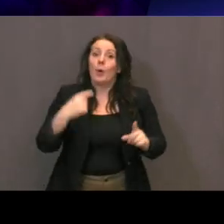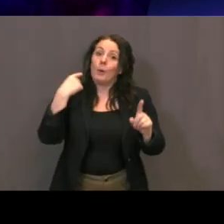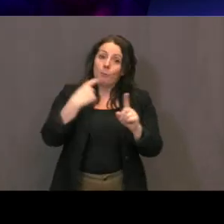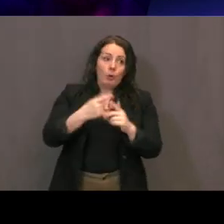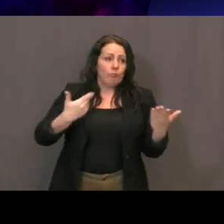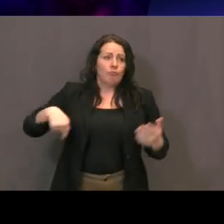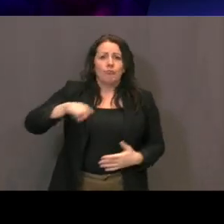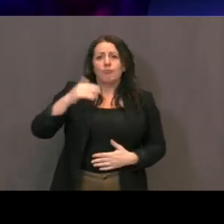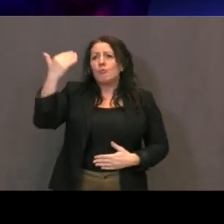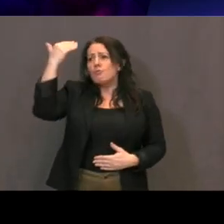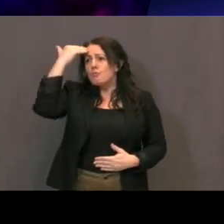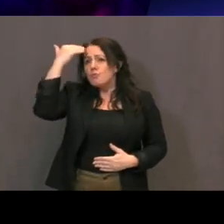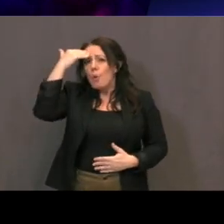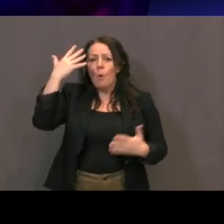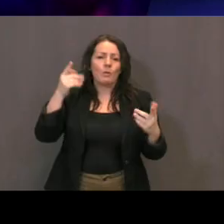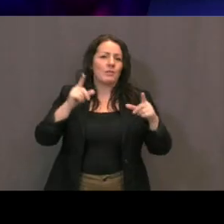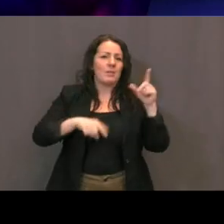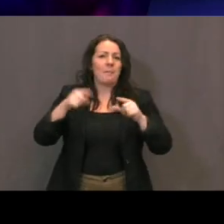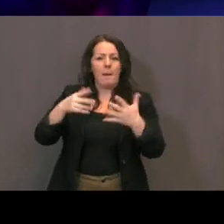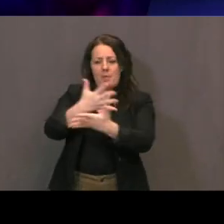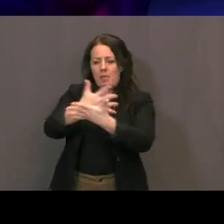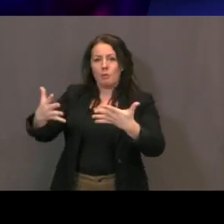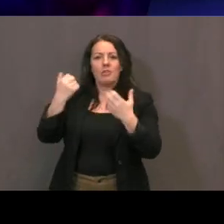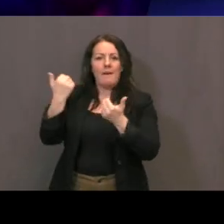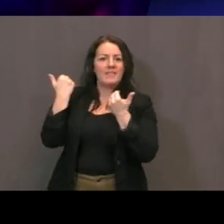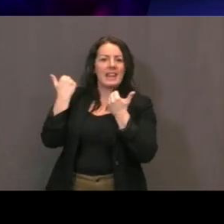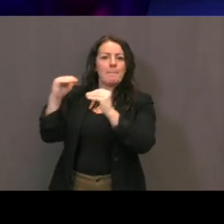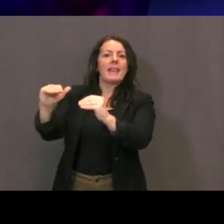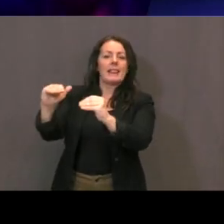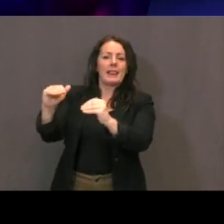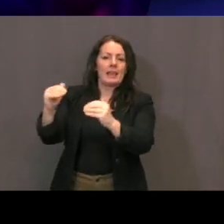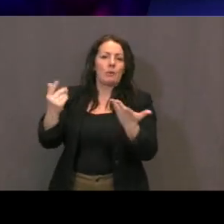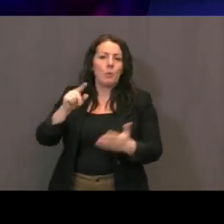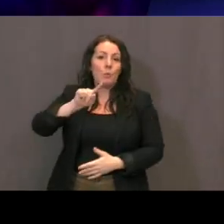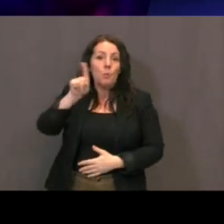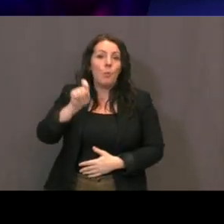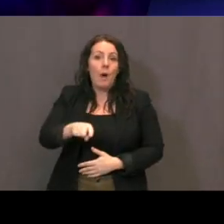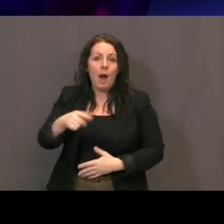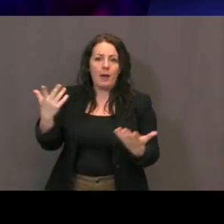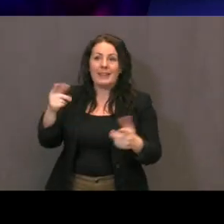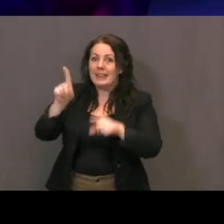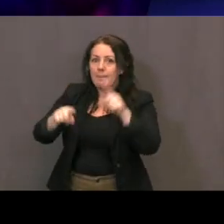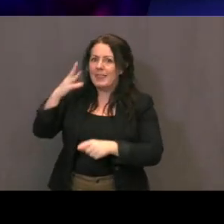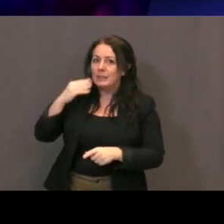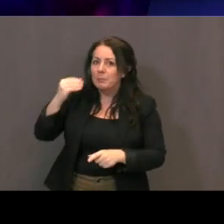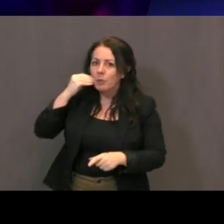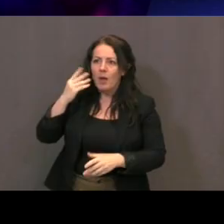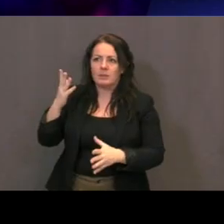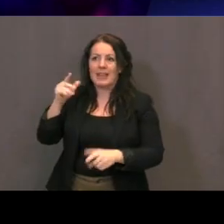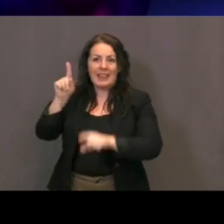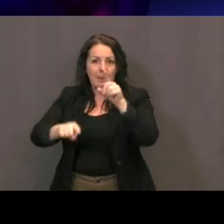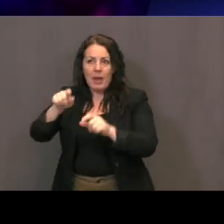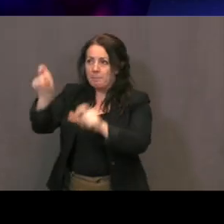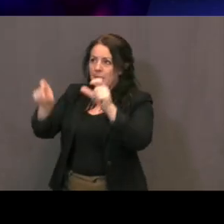course, we use words and language to justify specific ways of looking at the world, the nature of things. And even